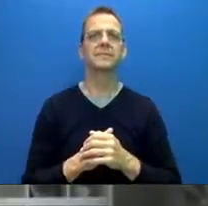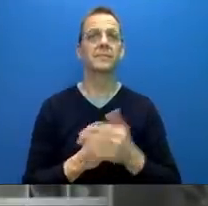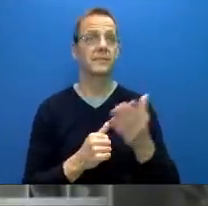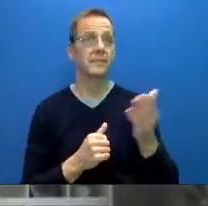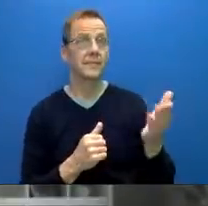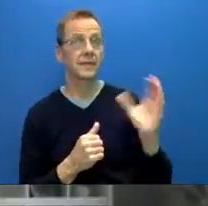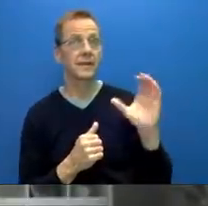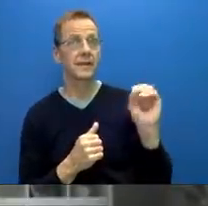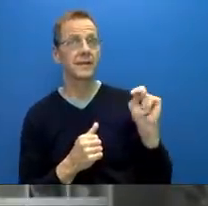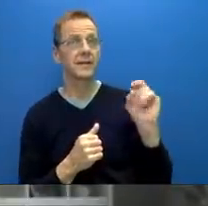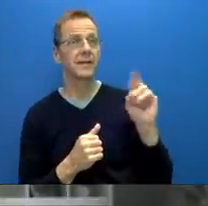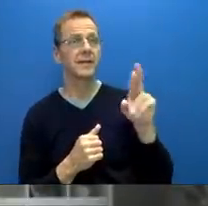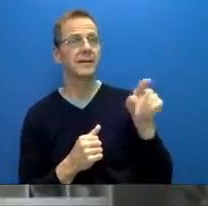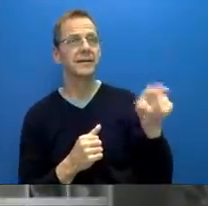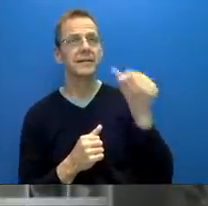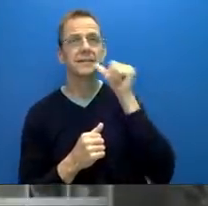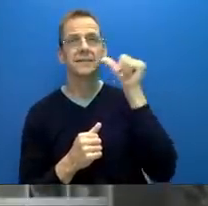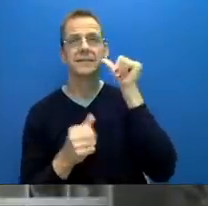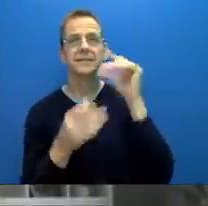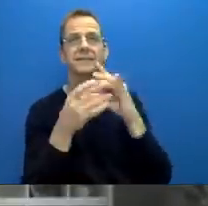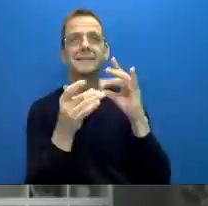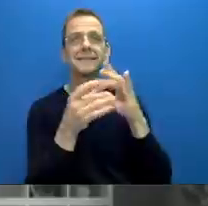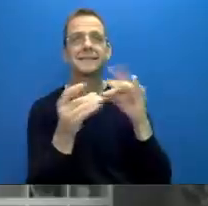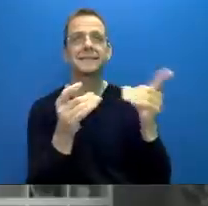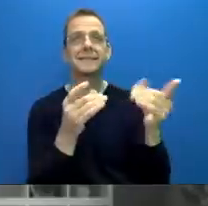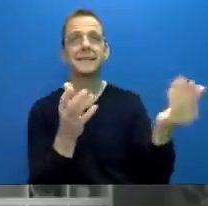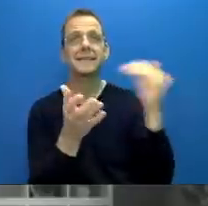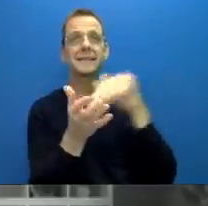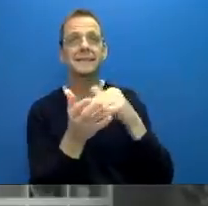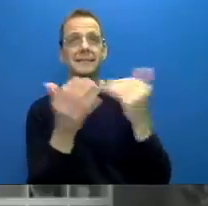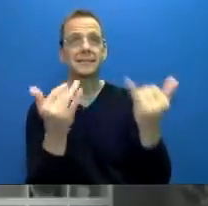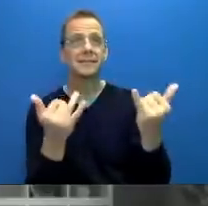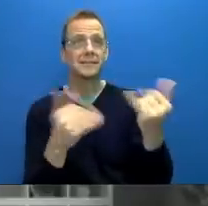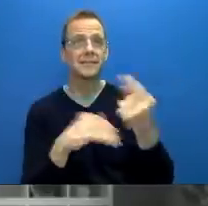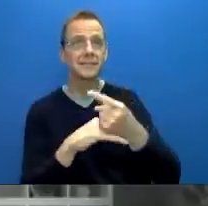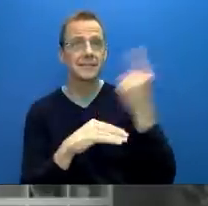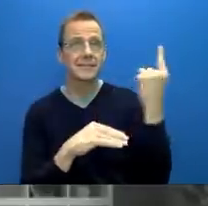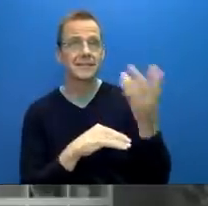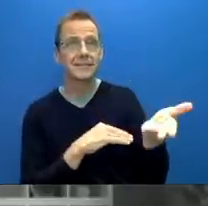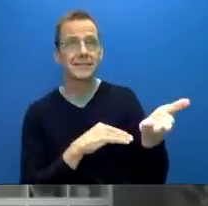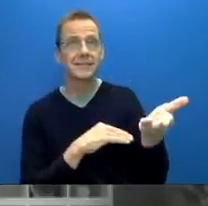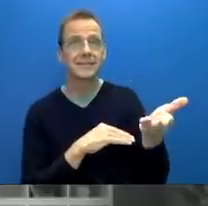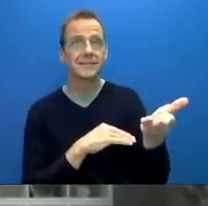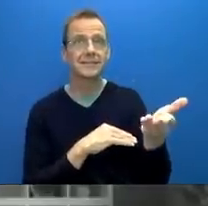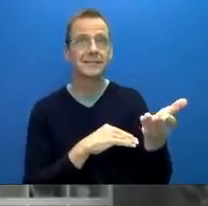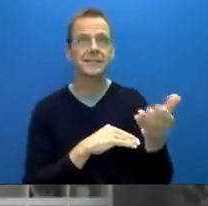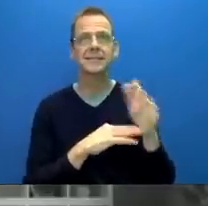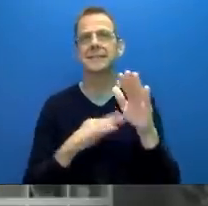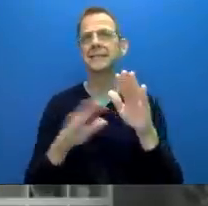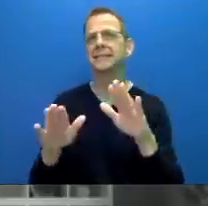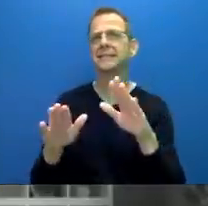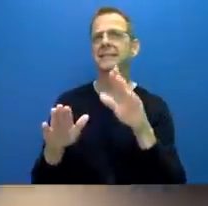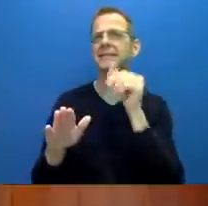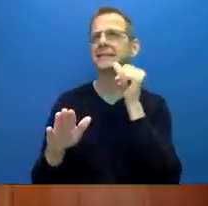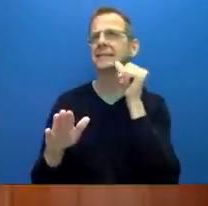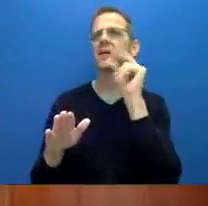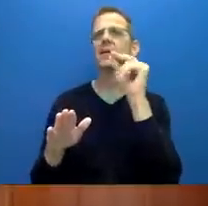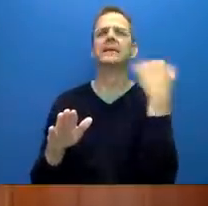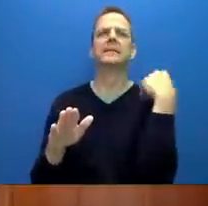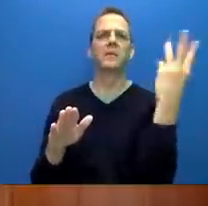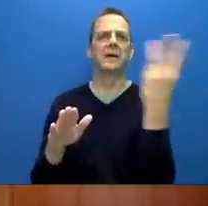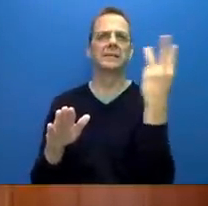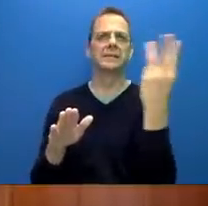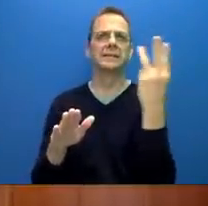know about. Yeah, so we have a recording following the presentation on Wednesday of that about 15-minute segment that I was giving on